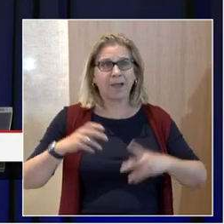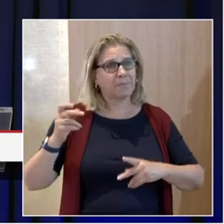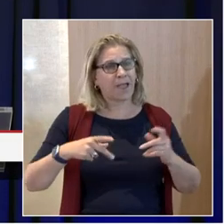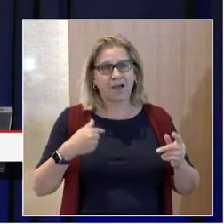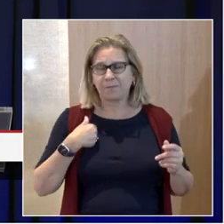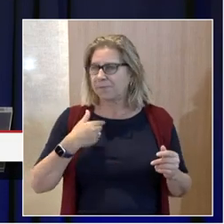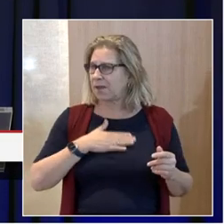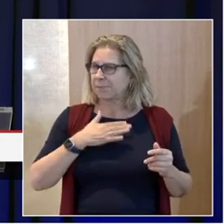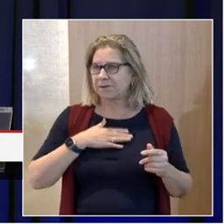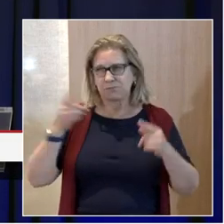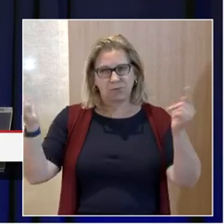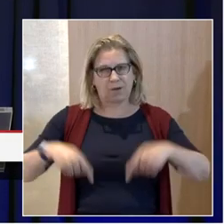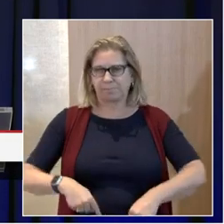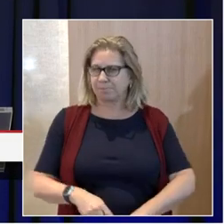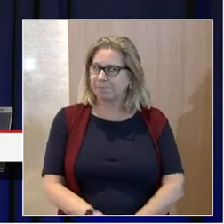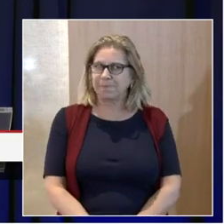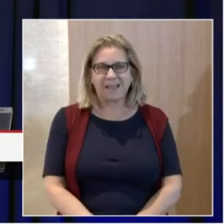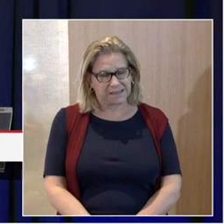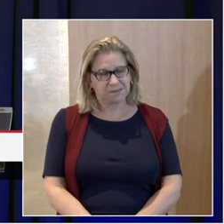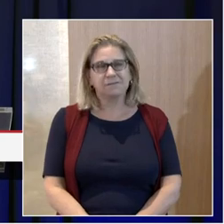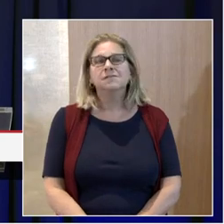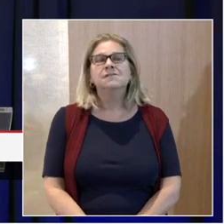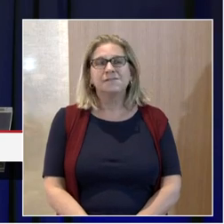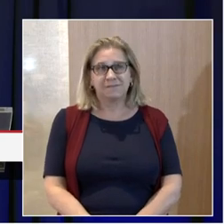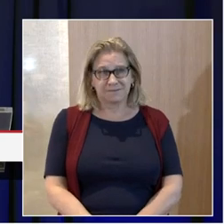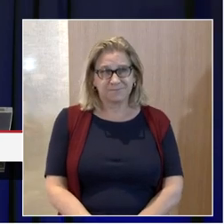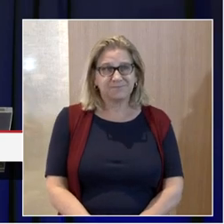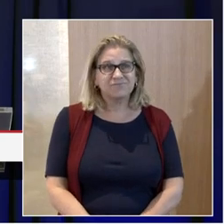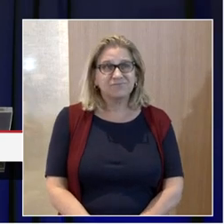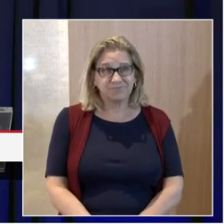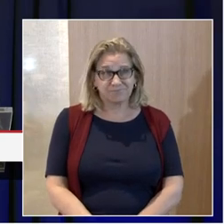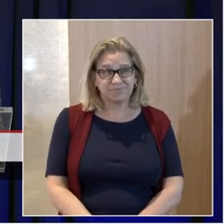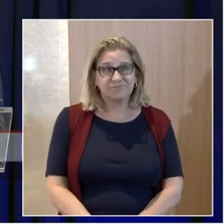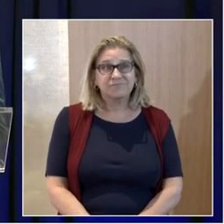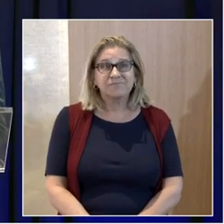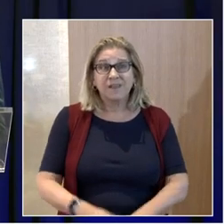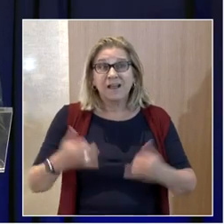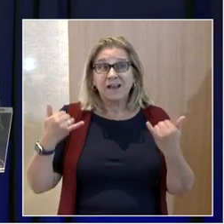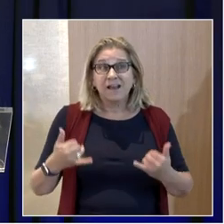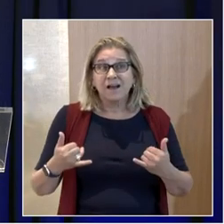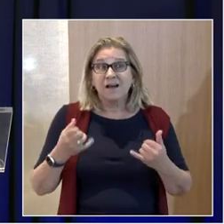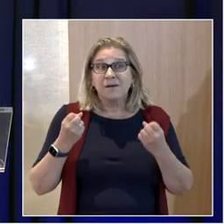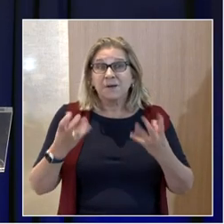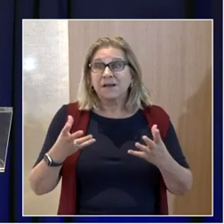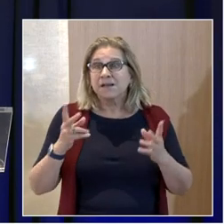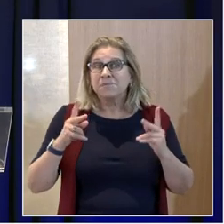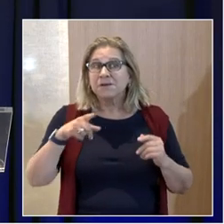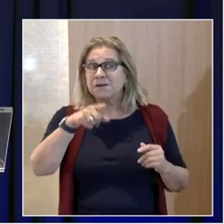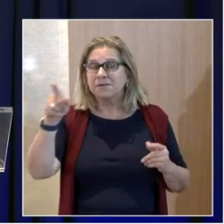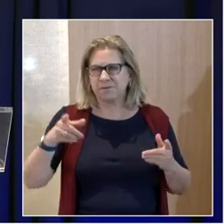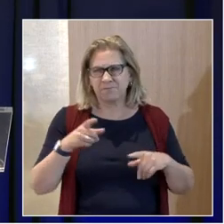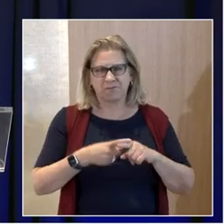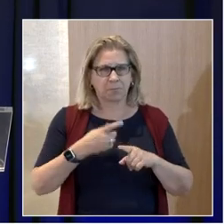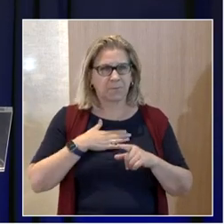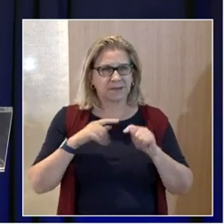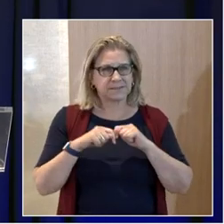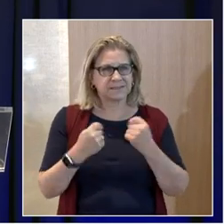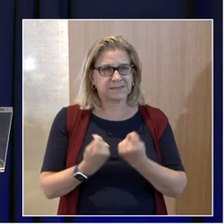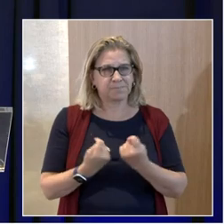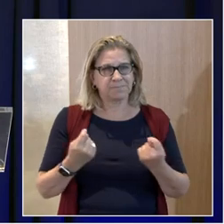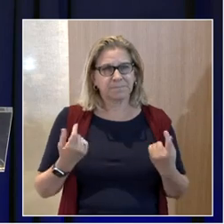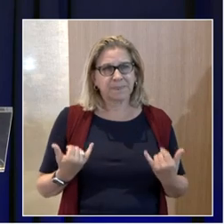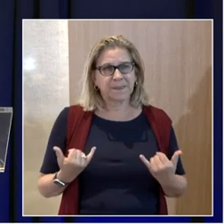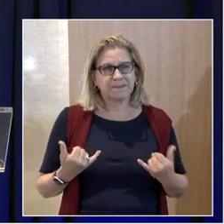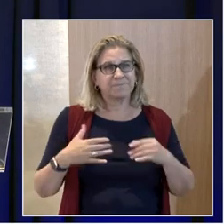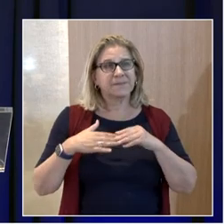I'm joined by a lot of people from my administration, and we are ably led by the